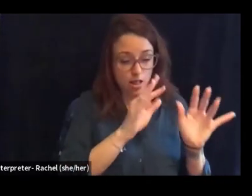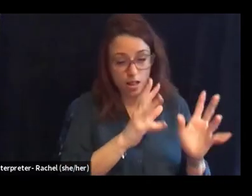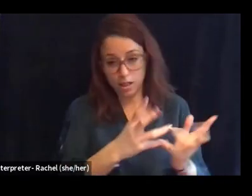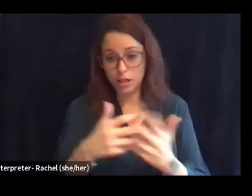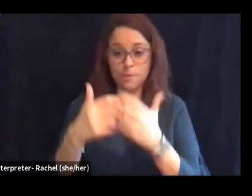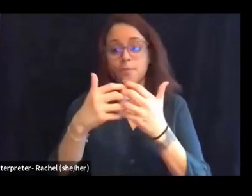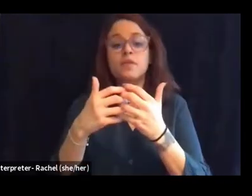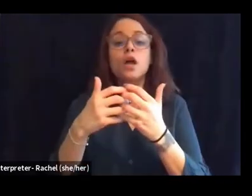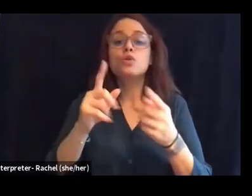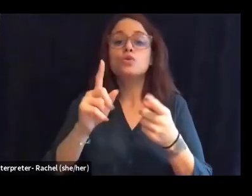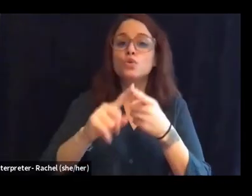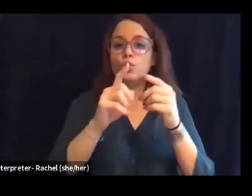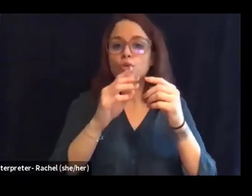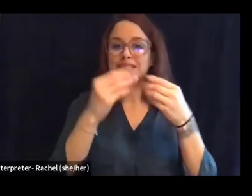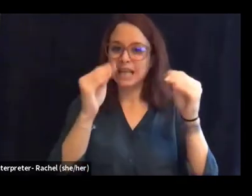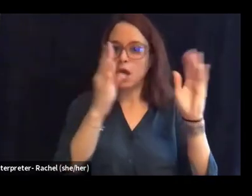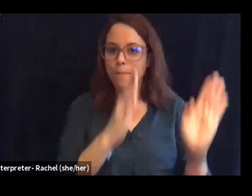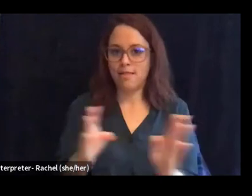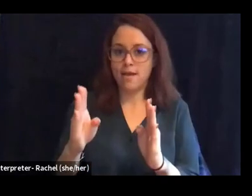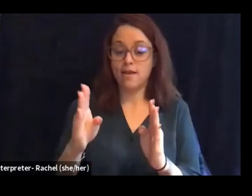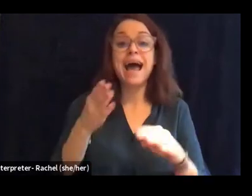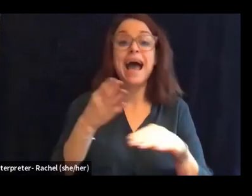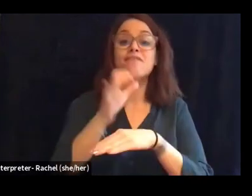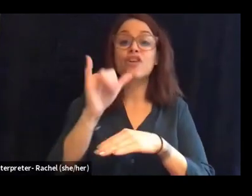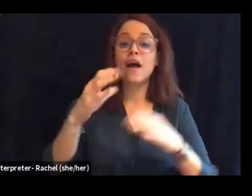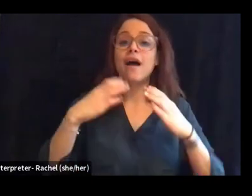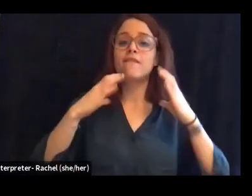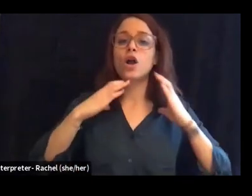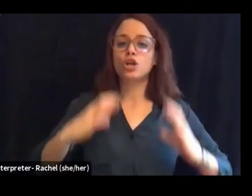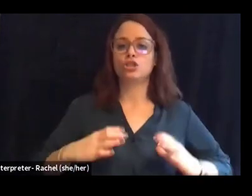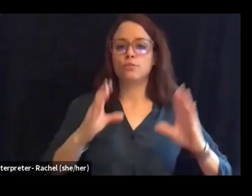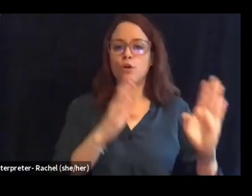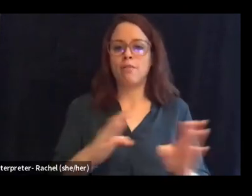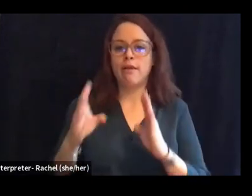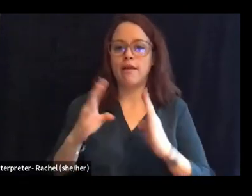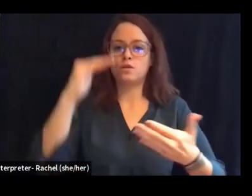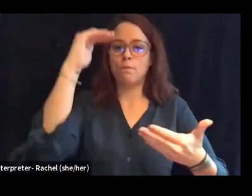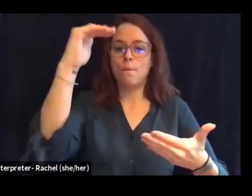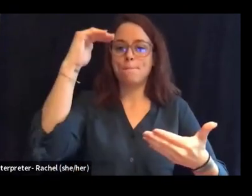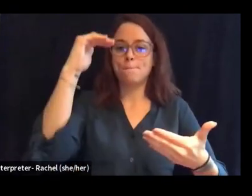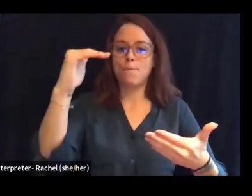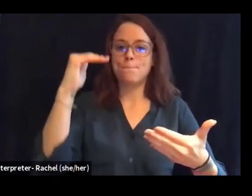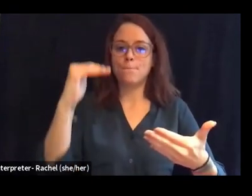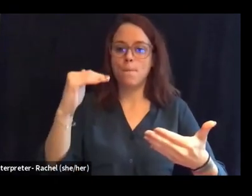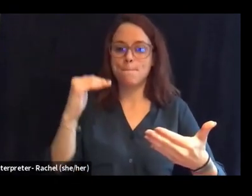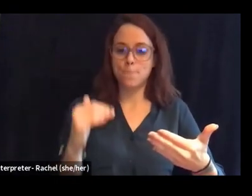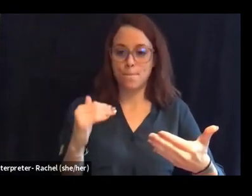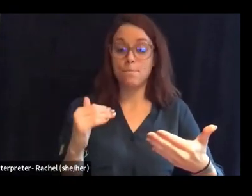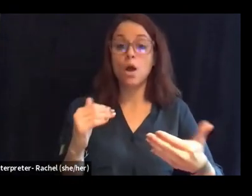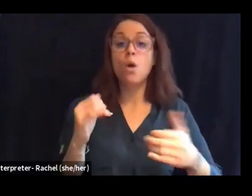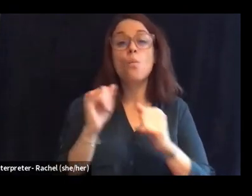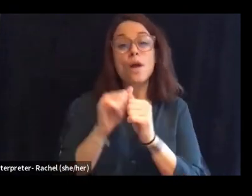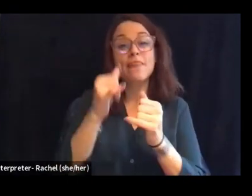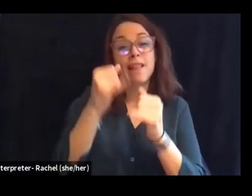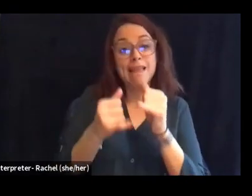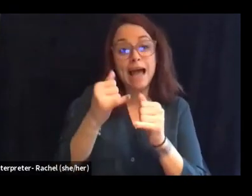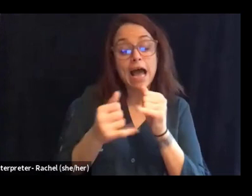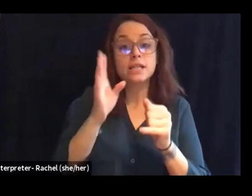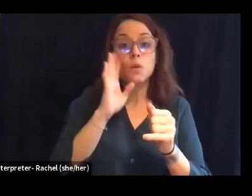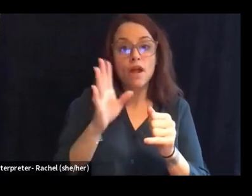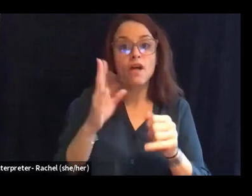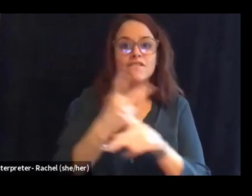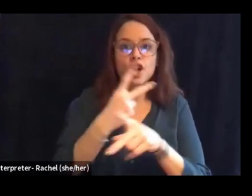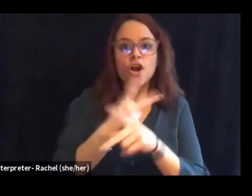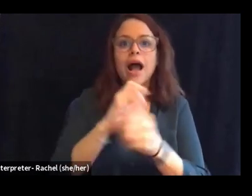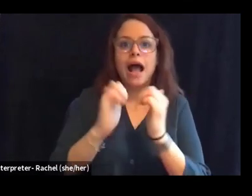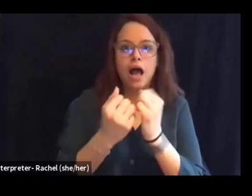And then once we have a customer plan, we can evaluate some different marketing ideas and how much it's going to cost to actually acquire